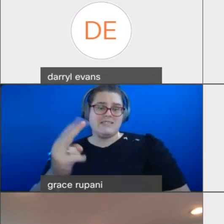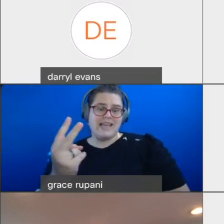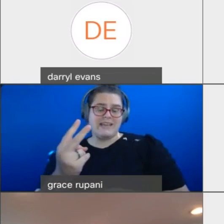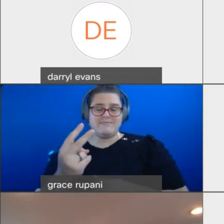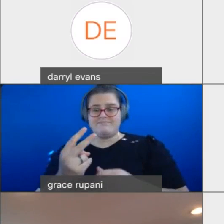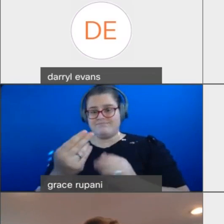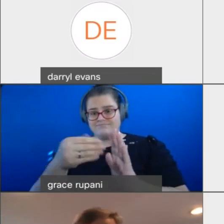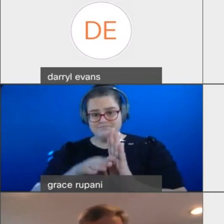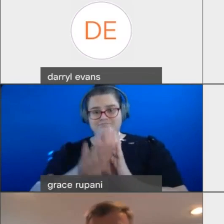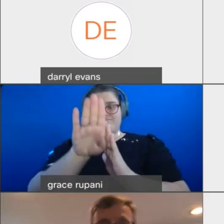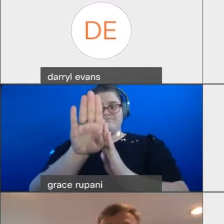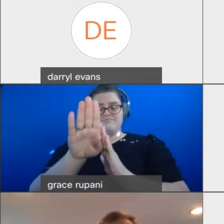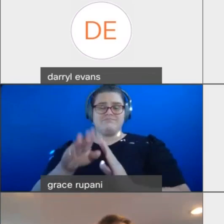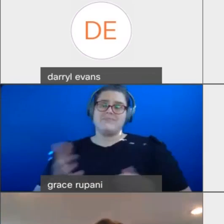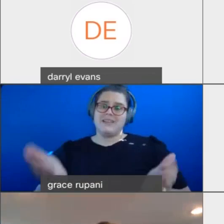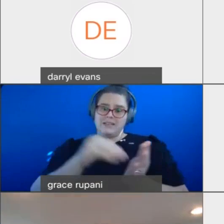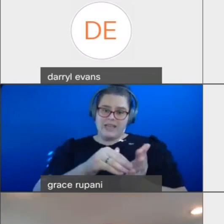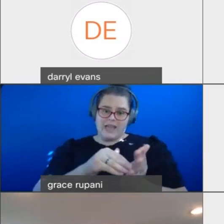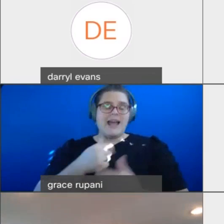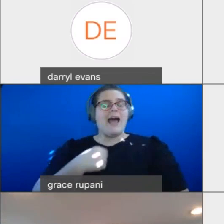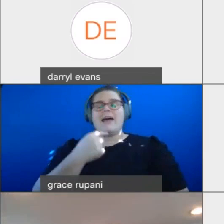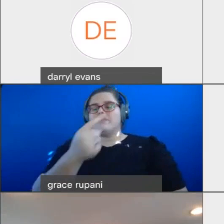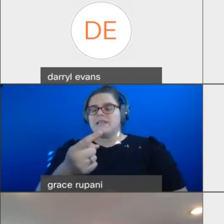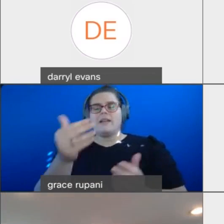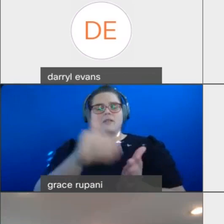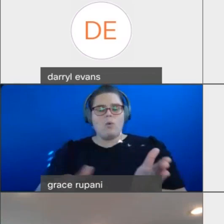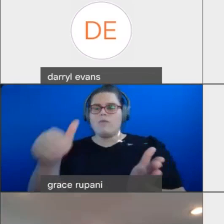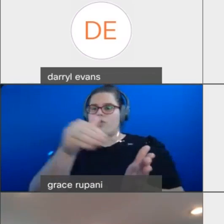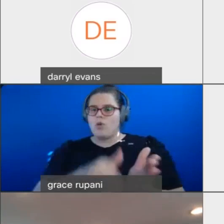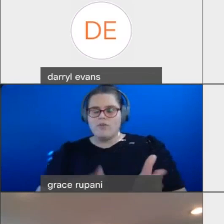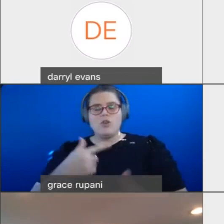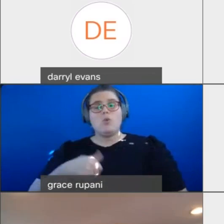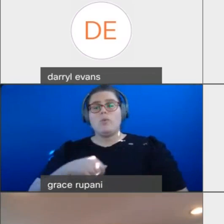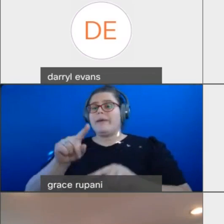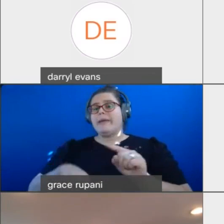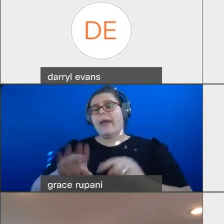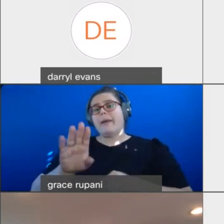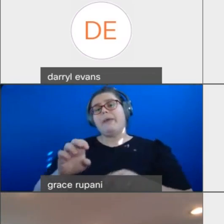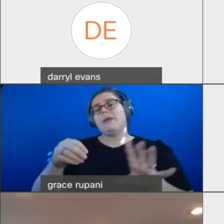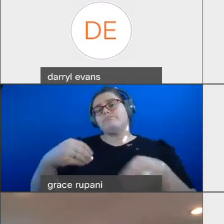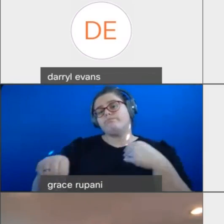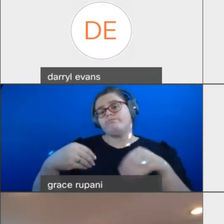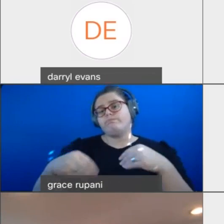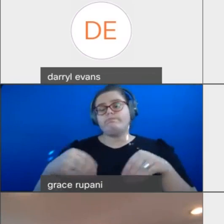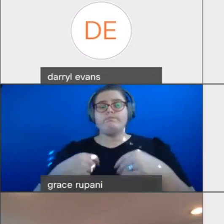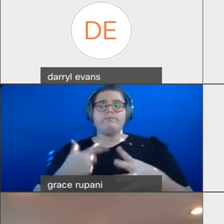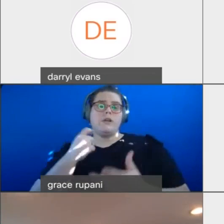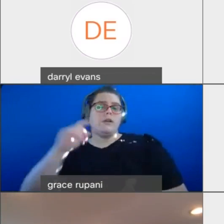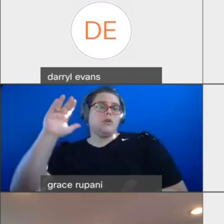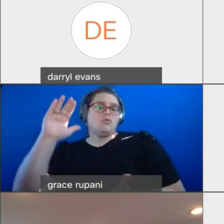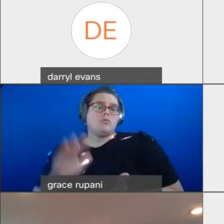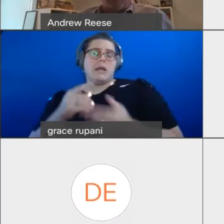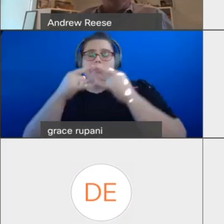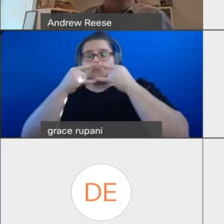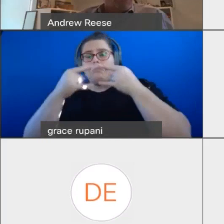I've said repeatedly, I think we cannot be complacent. We really have to continue. Everyone has to continue to